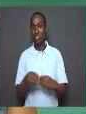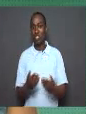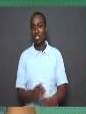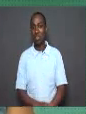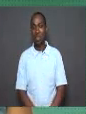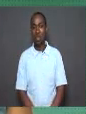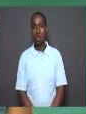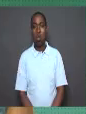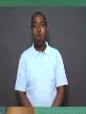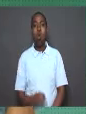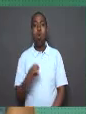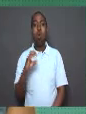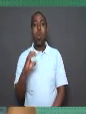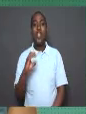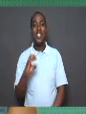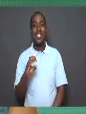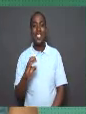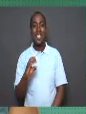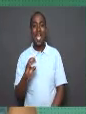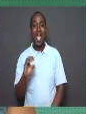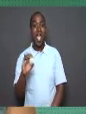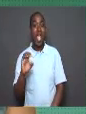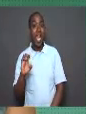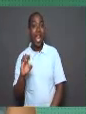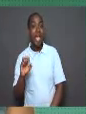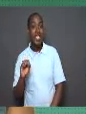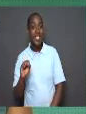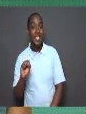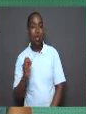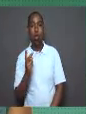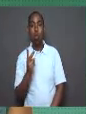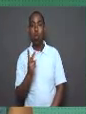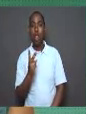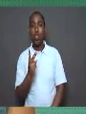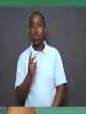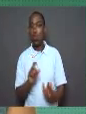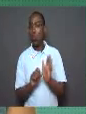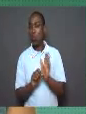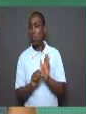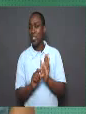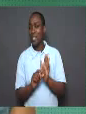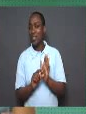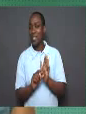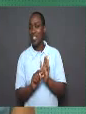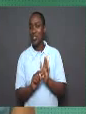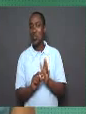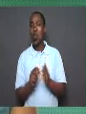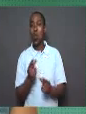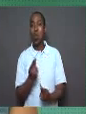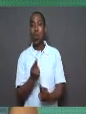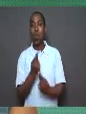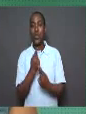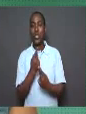Collagen and elastin are two examples of proteins found in